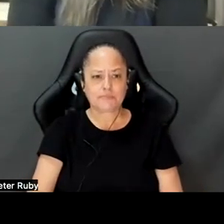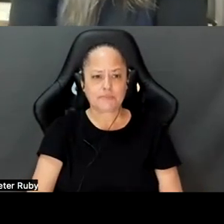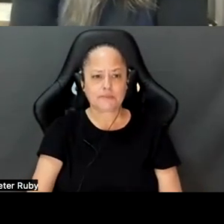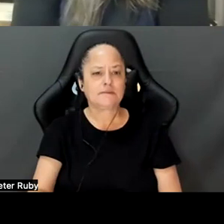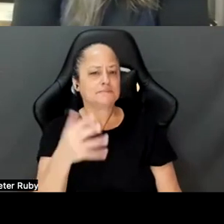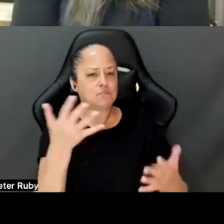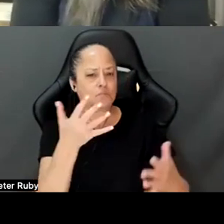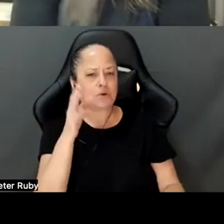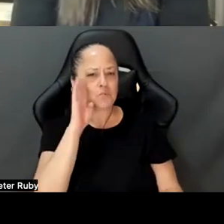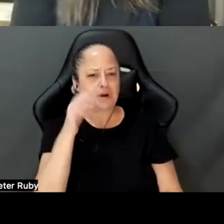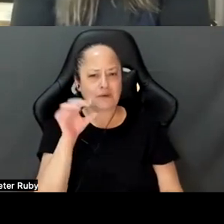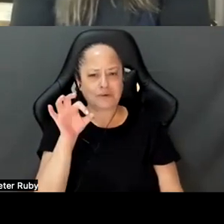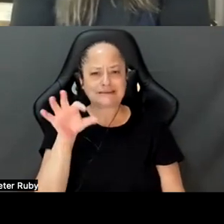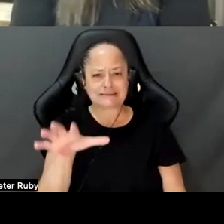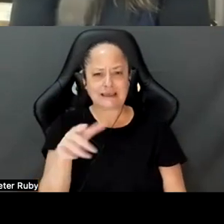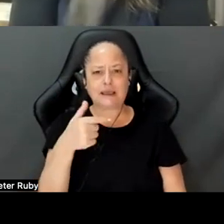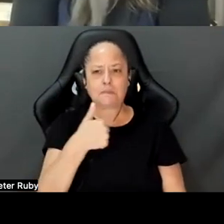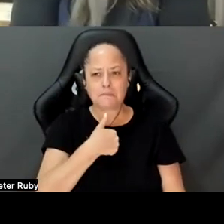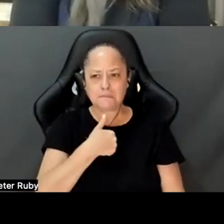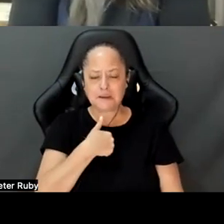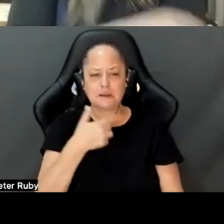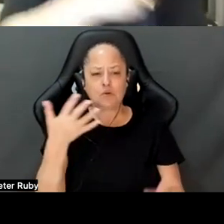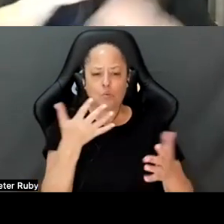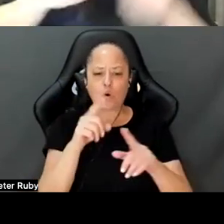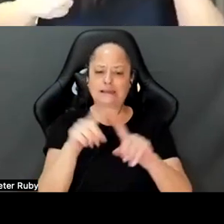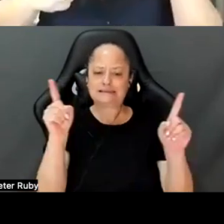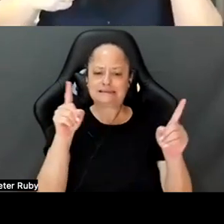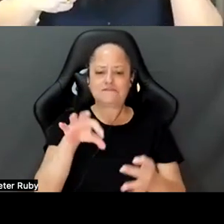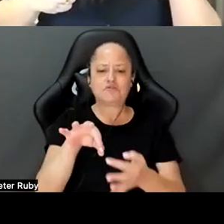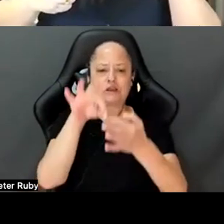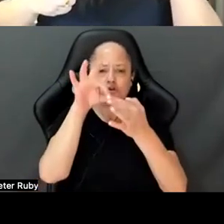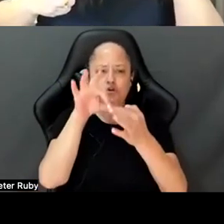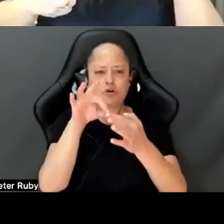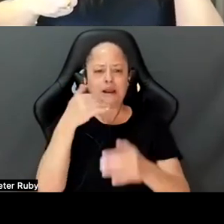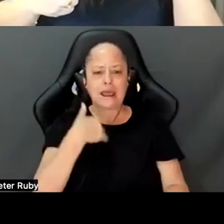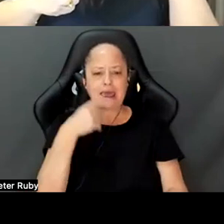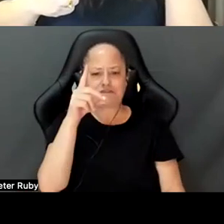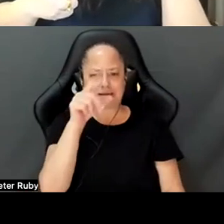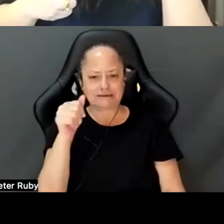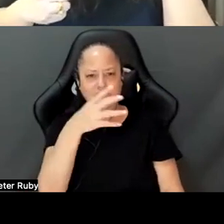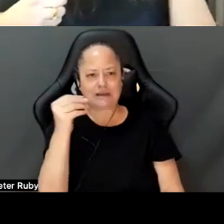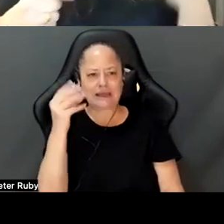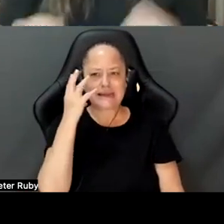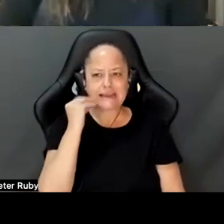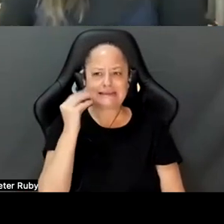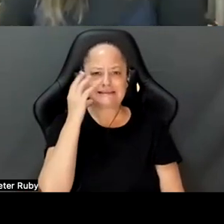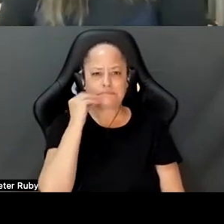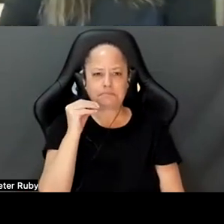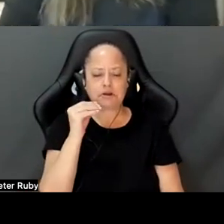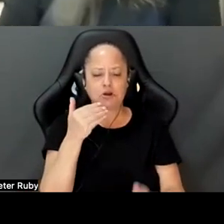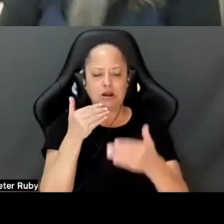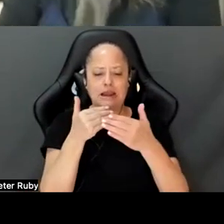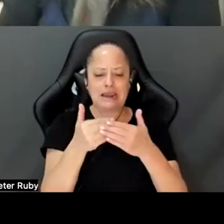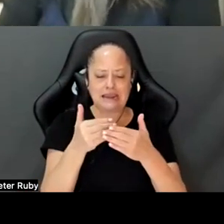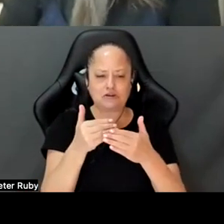That's what I would say. That to me is what is different and unique about having a disability and experiencing intimate partner